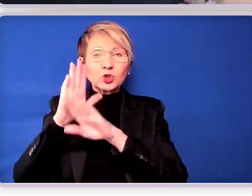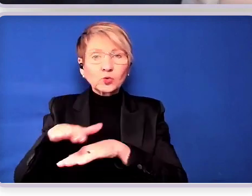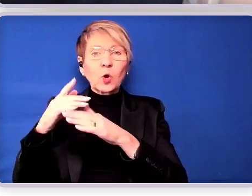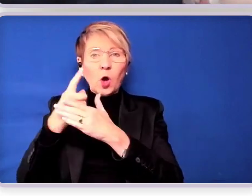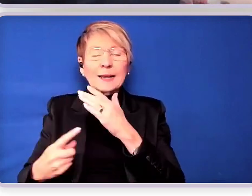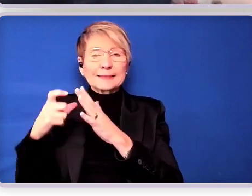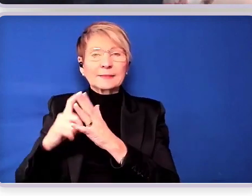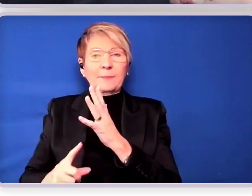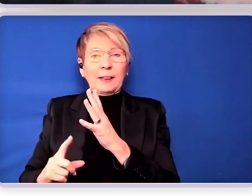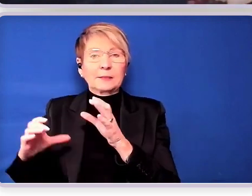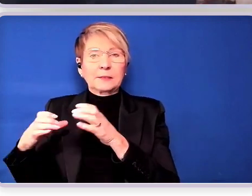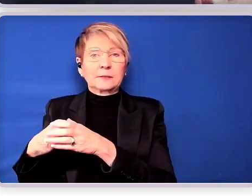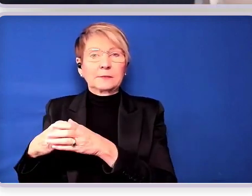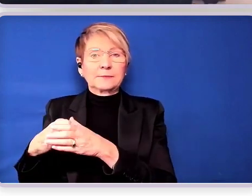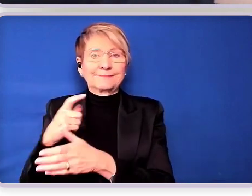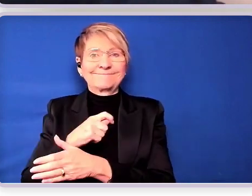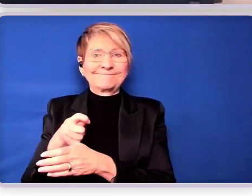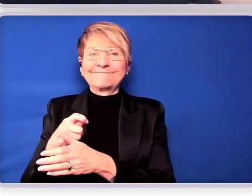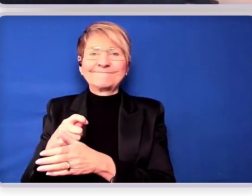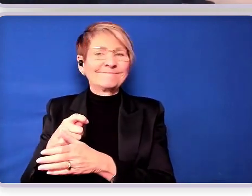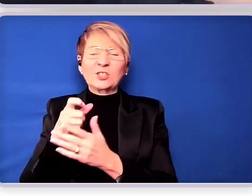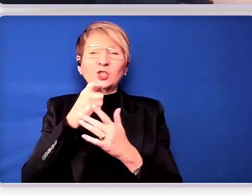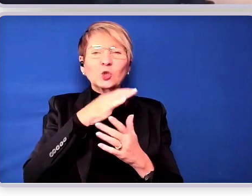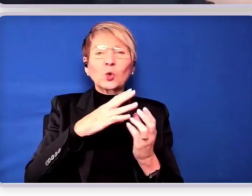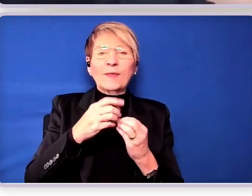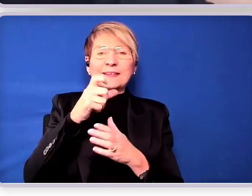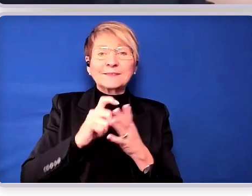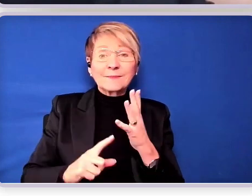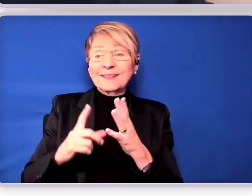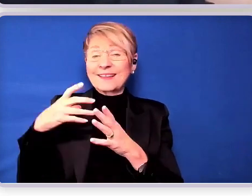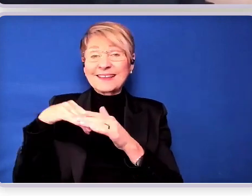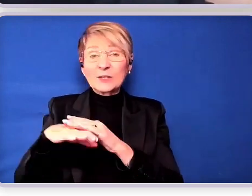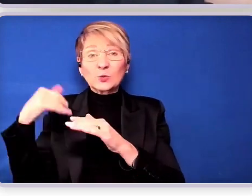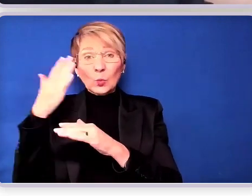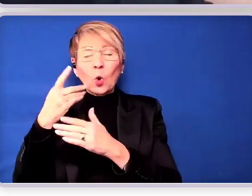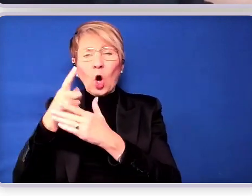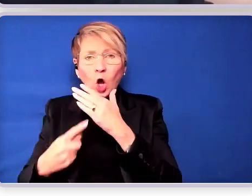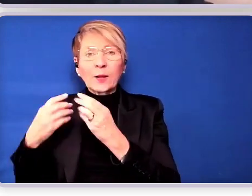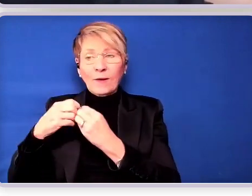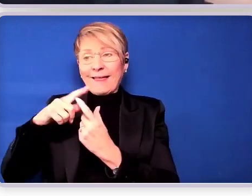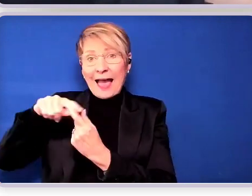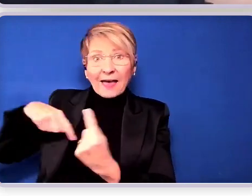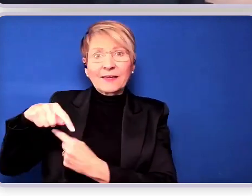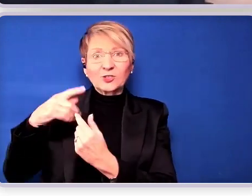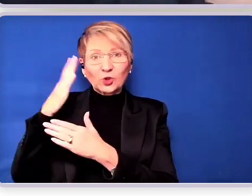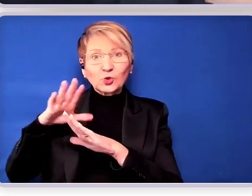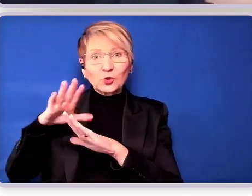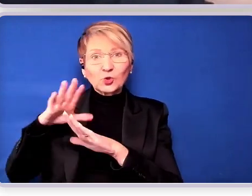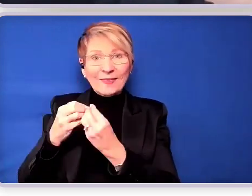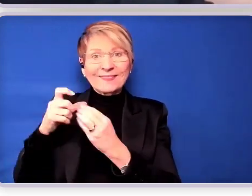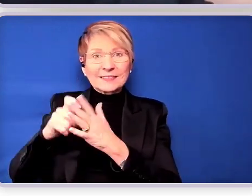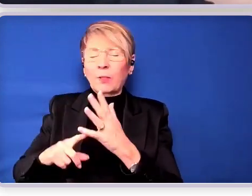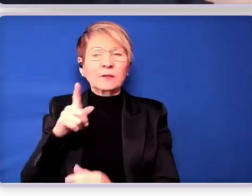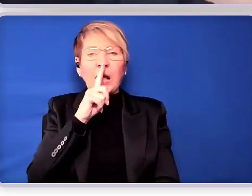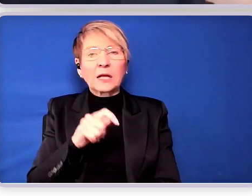with disabilities in segregated schools aren't covered. So that's, the whole